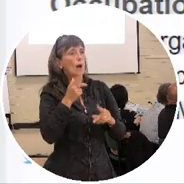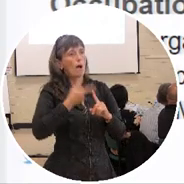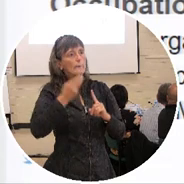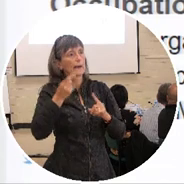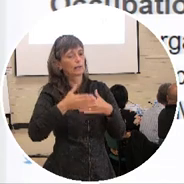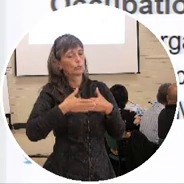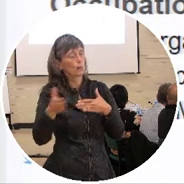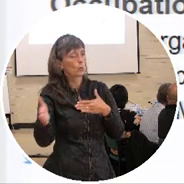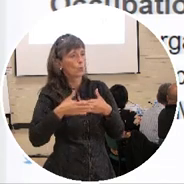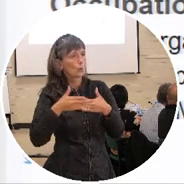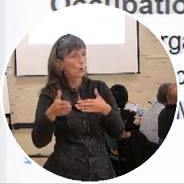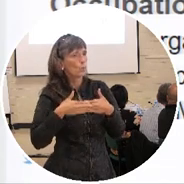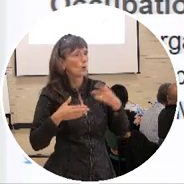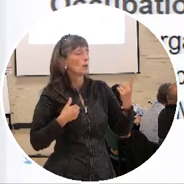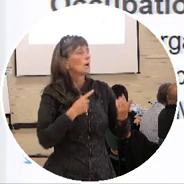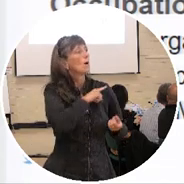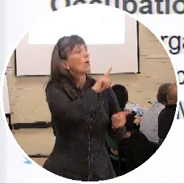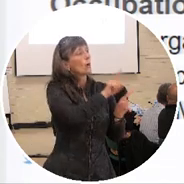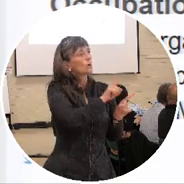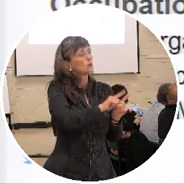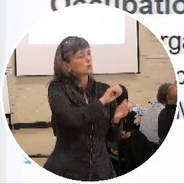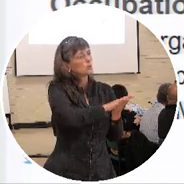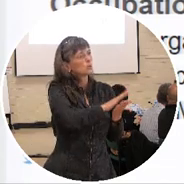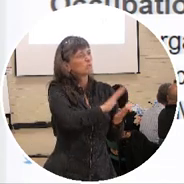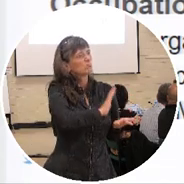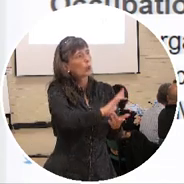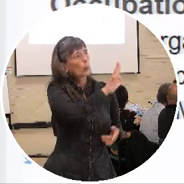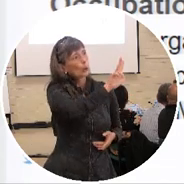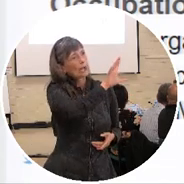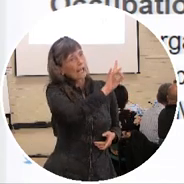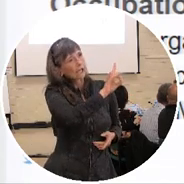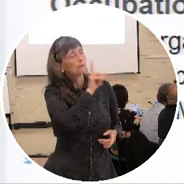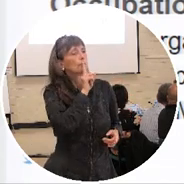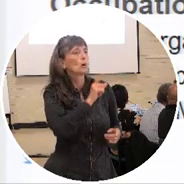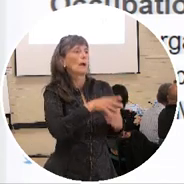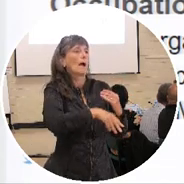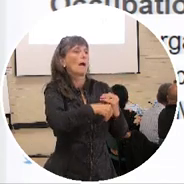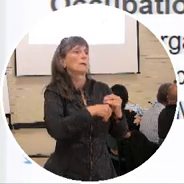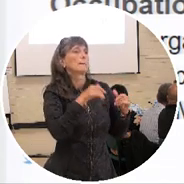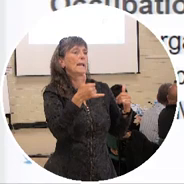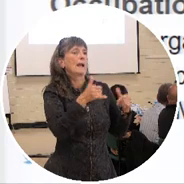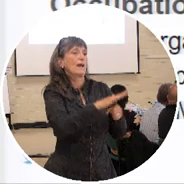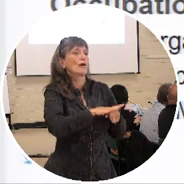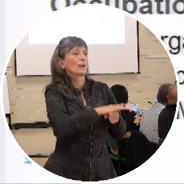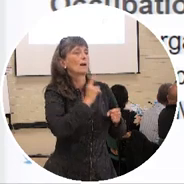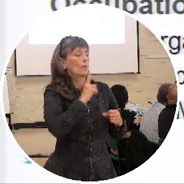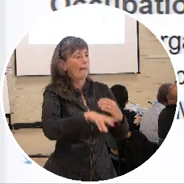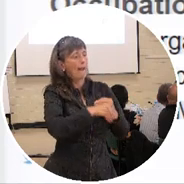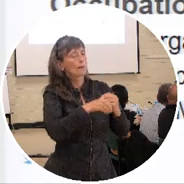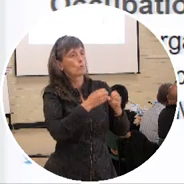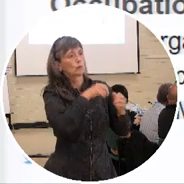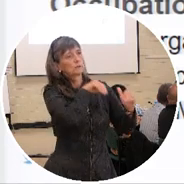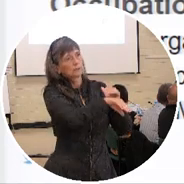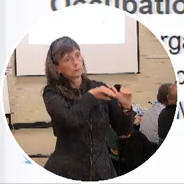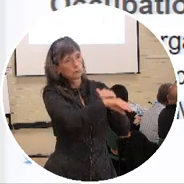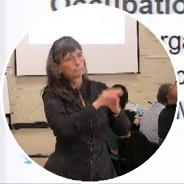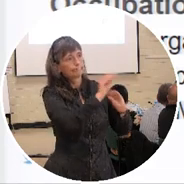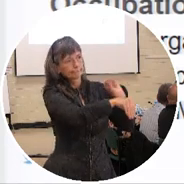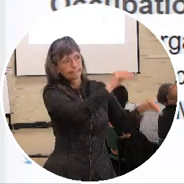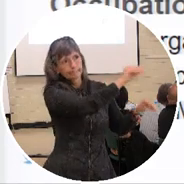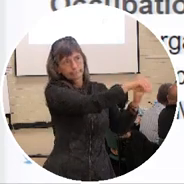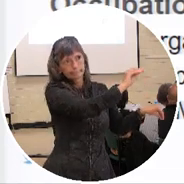Some 38 schools have benefited from accessible playground equipment installations